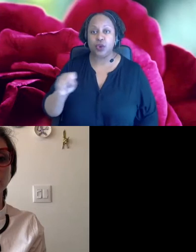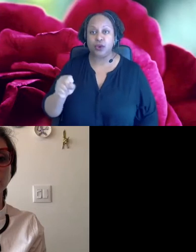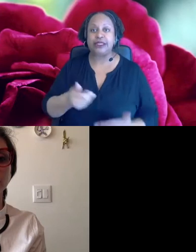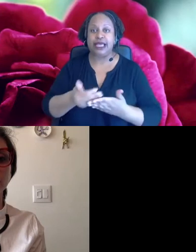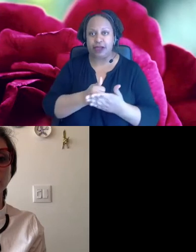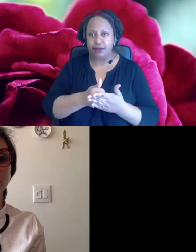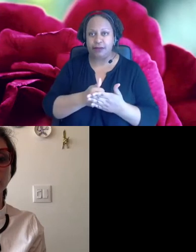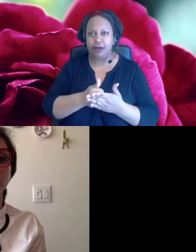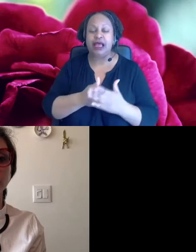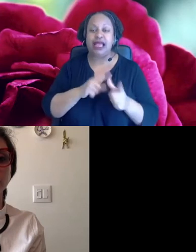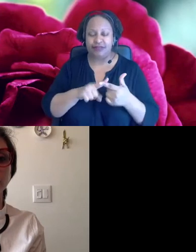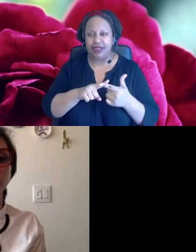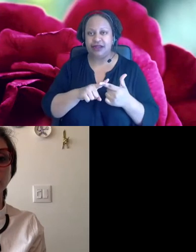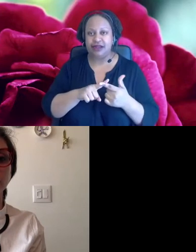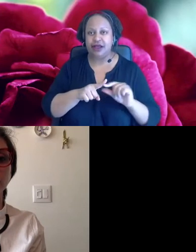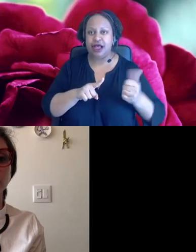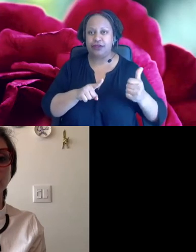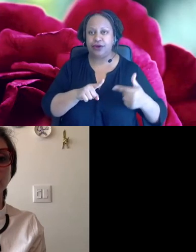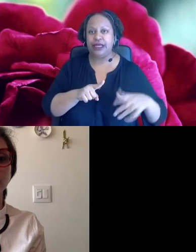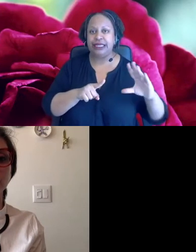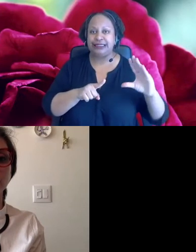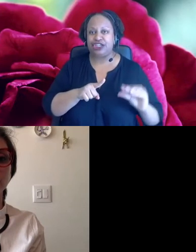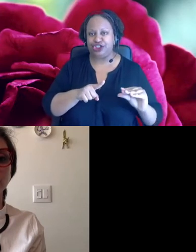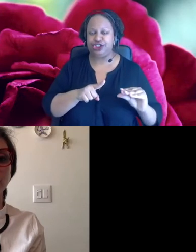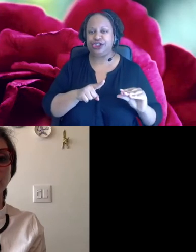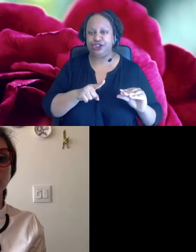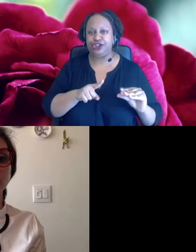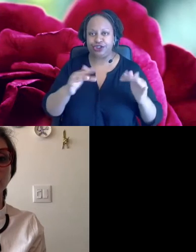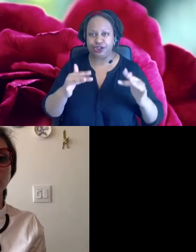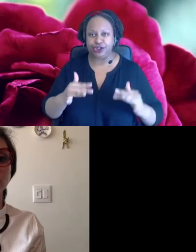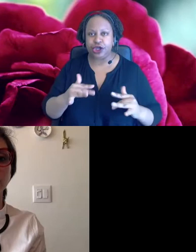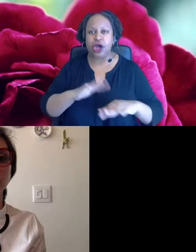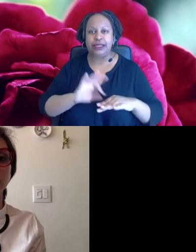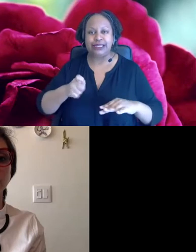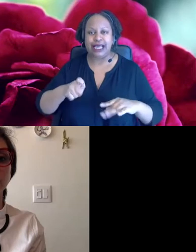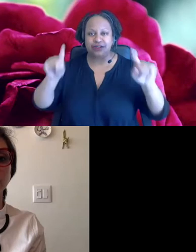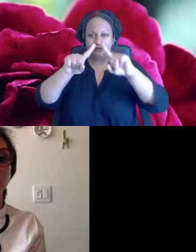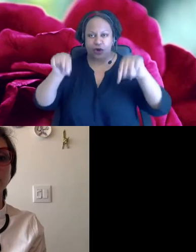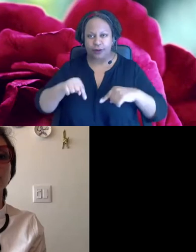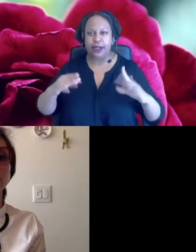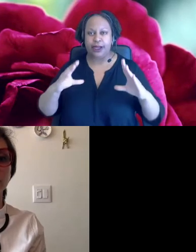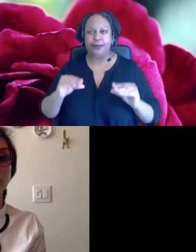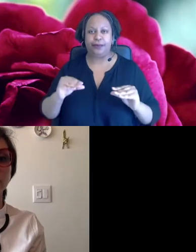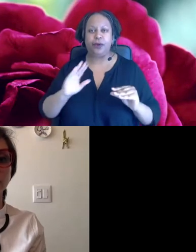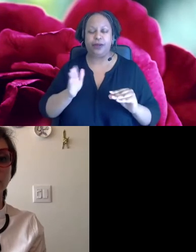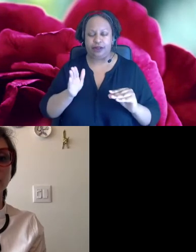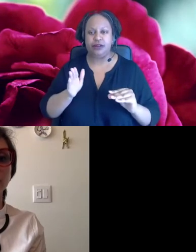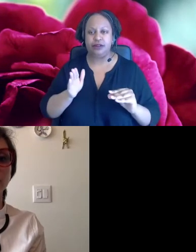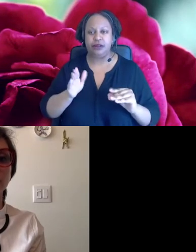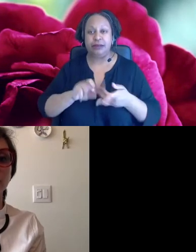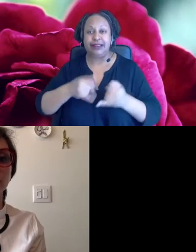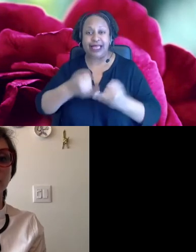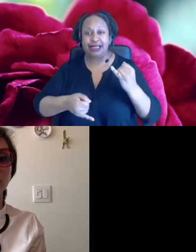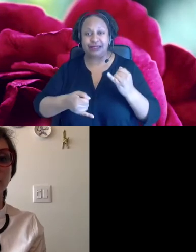get an offsetting deduction further down on the tax return, so that in the end, you don't